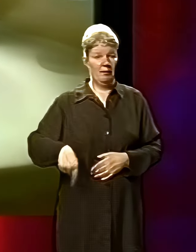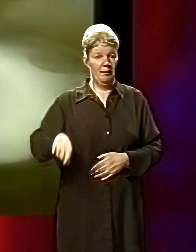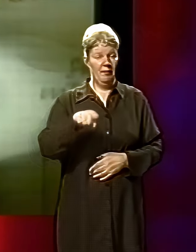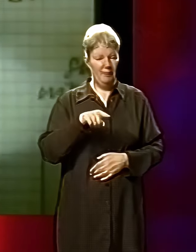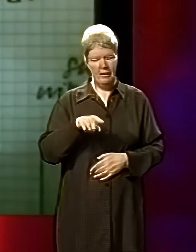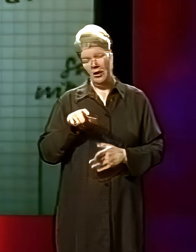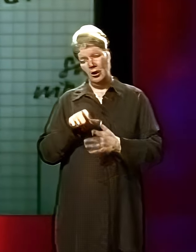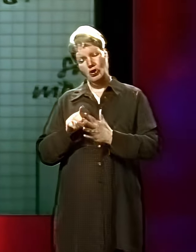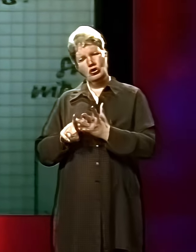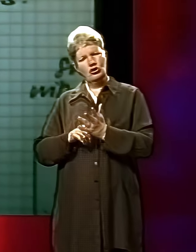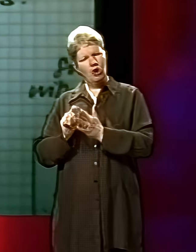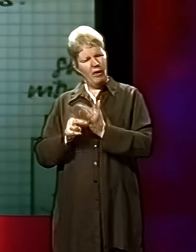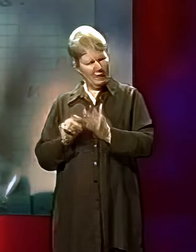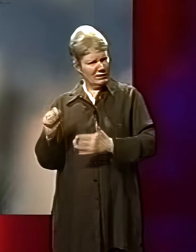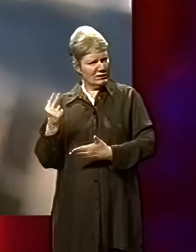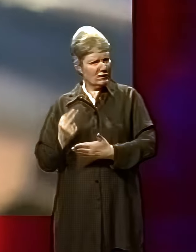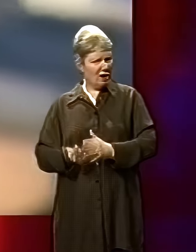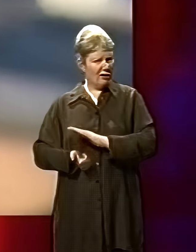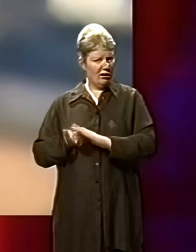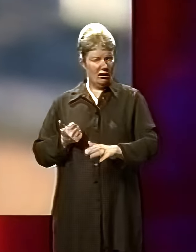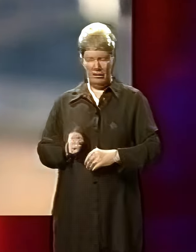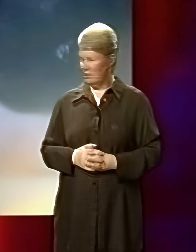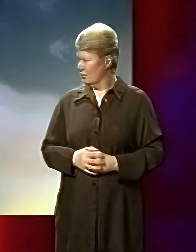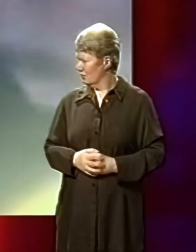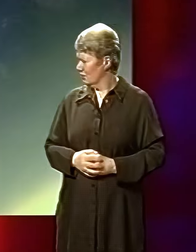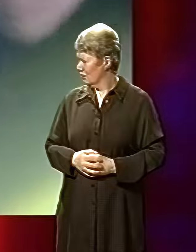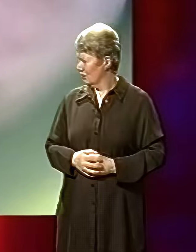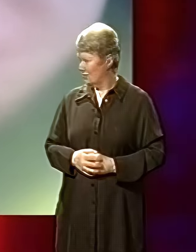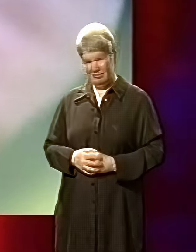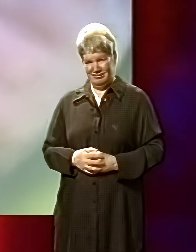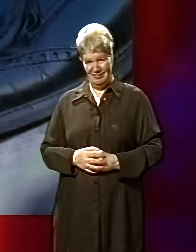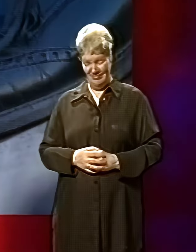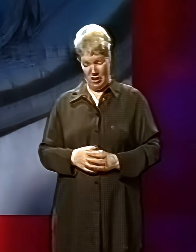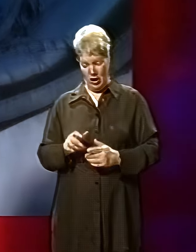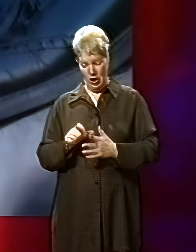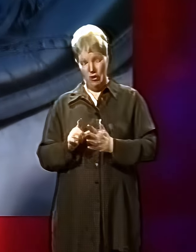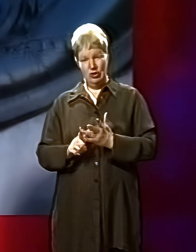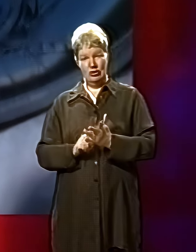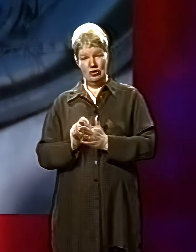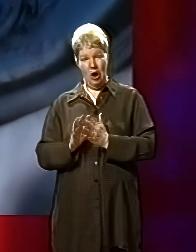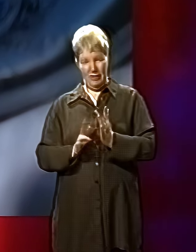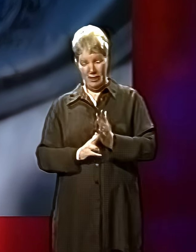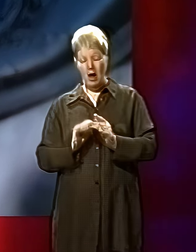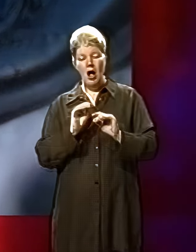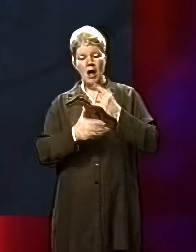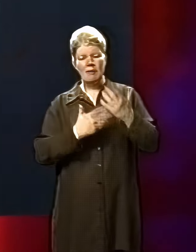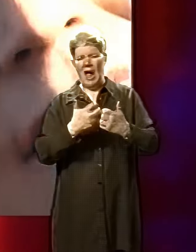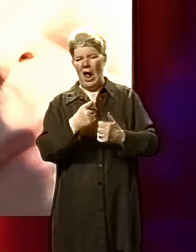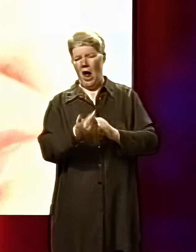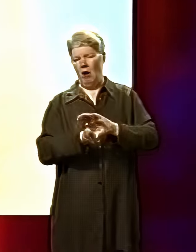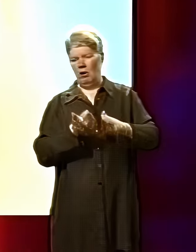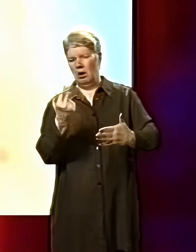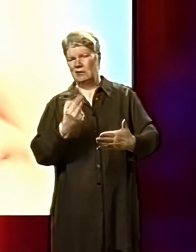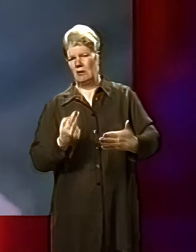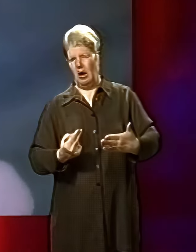about Dolphin's designers? It only takes 5 days for Dolphin to educate you to be an expert